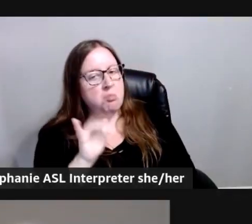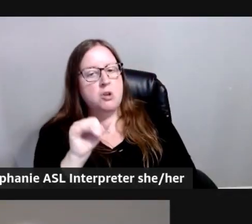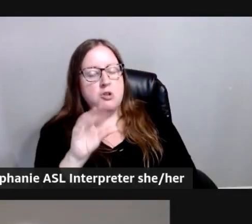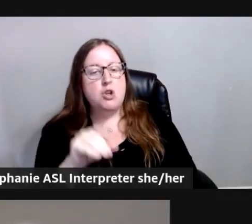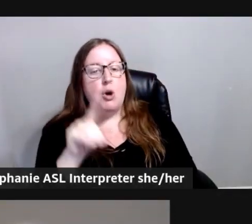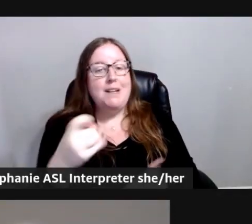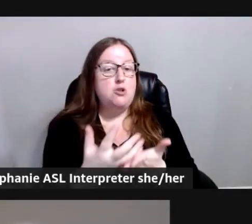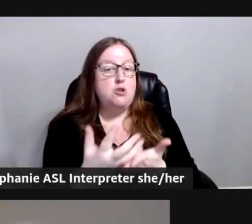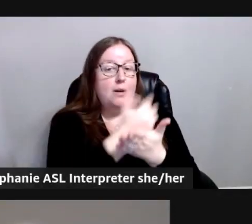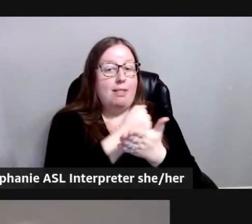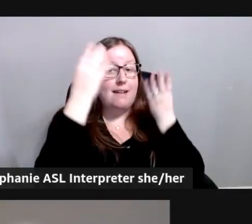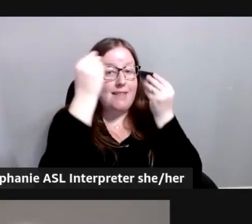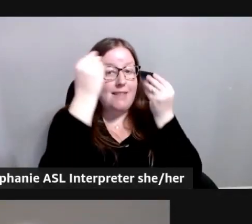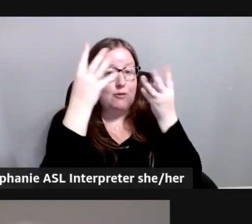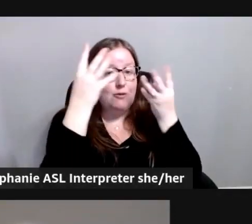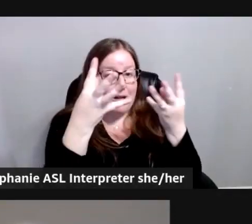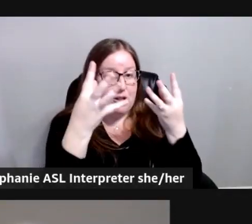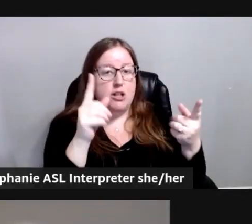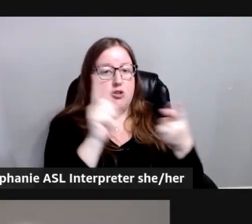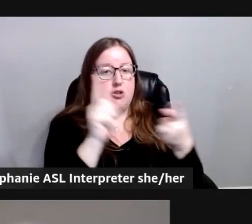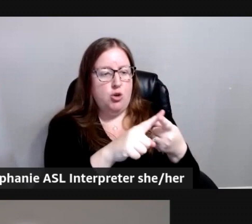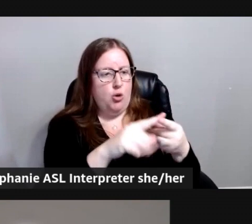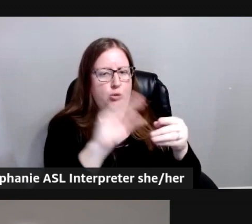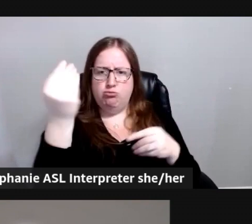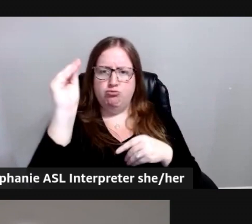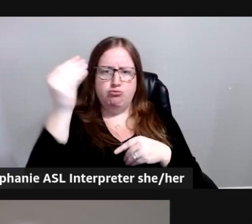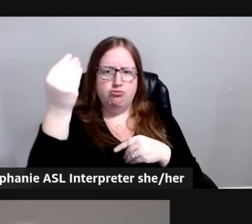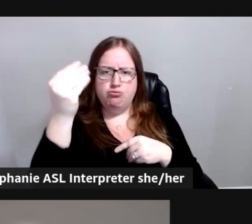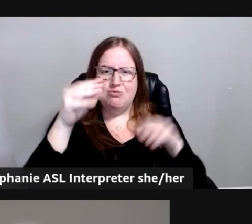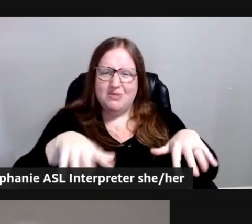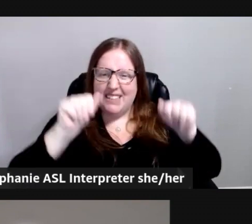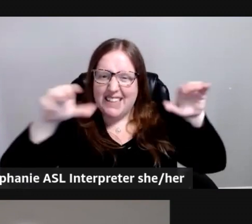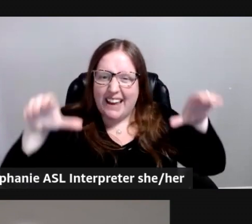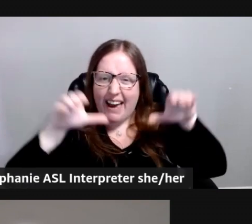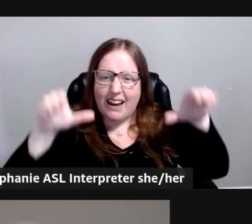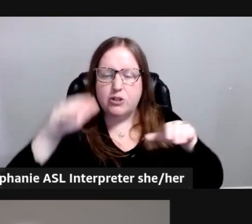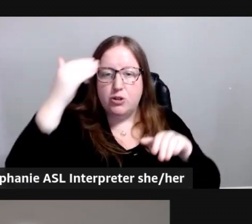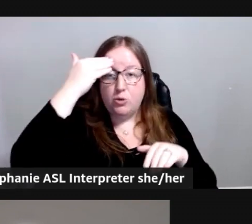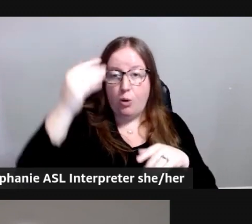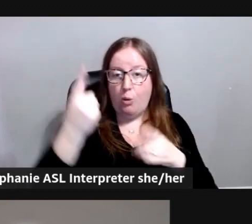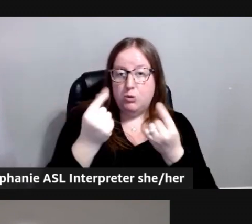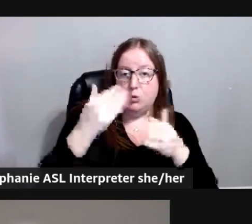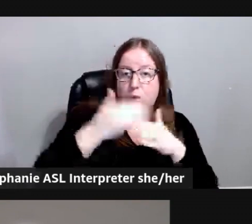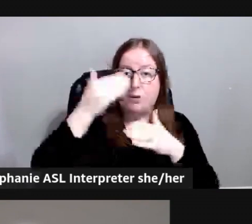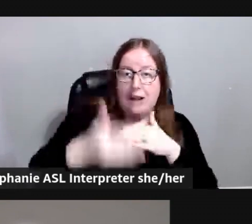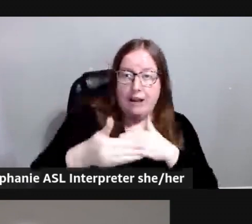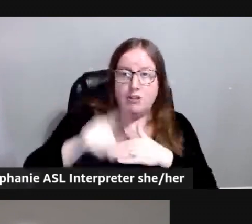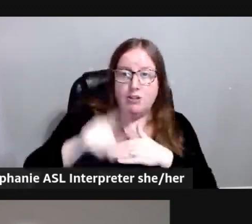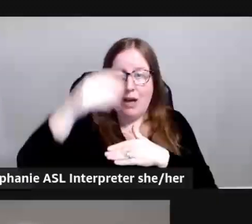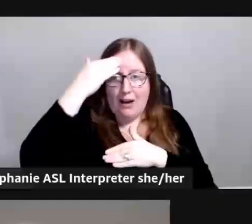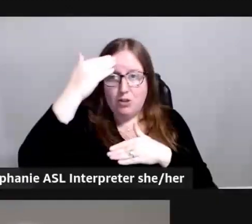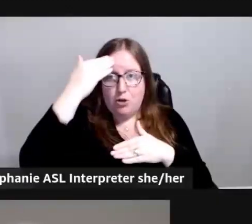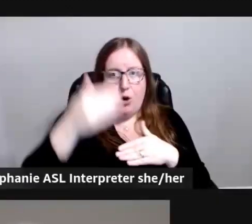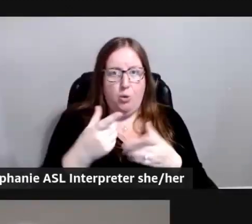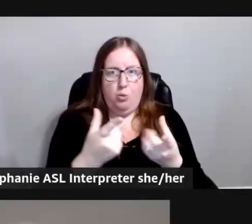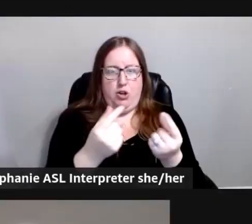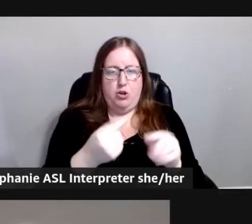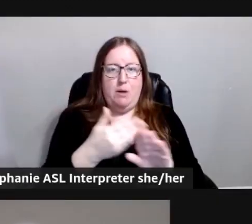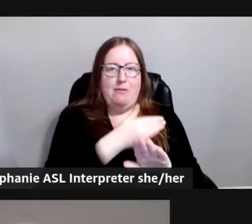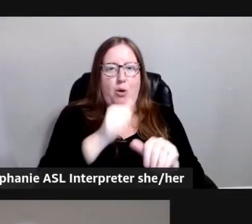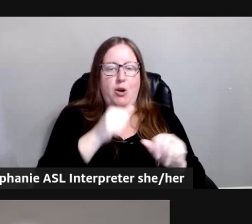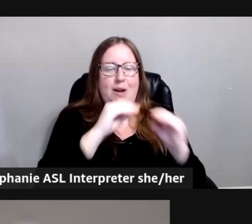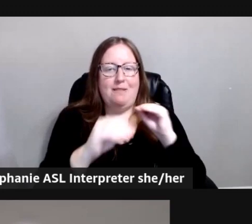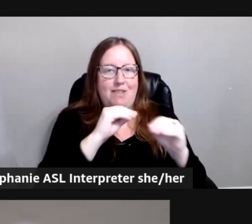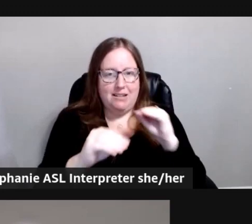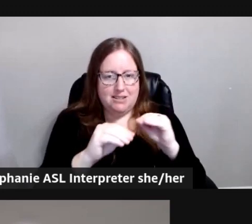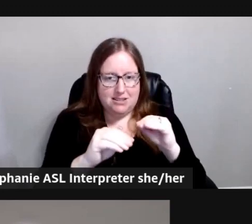collect the information to be able to take action and know what to do next. You have to kind of know where you are before you can correct what you're